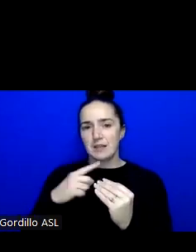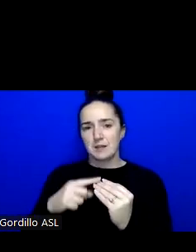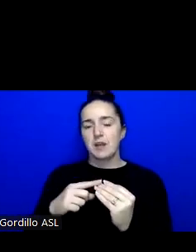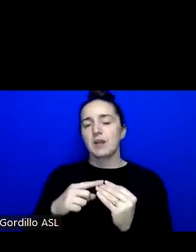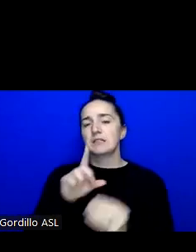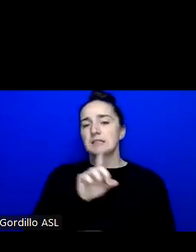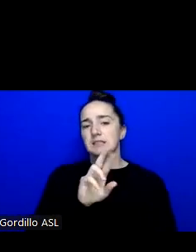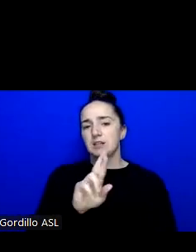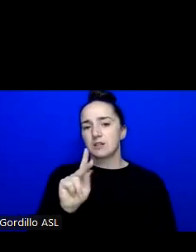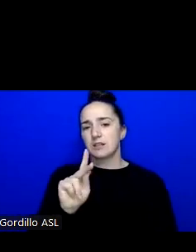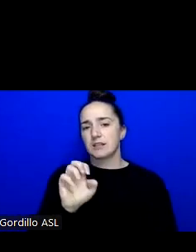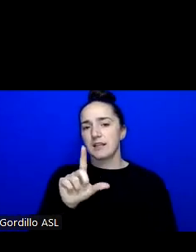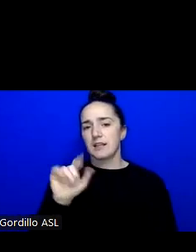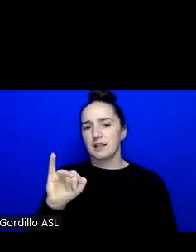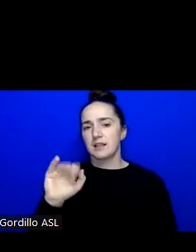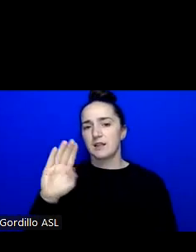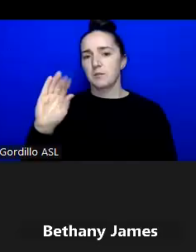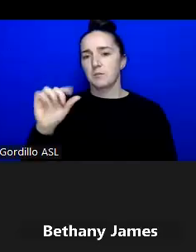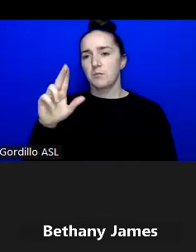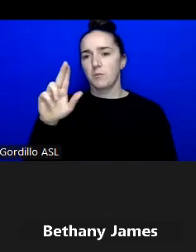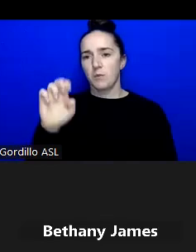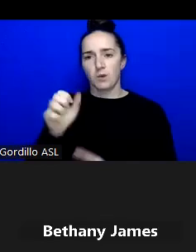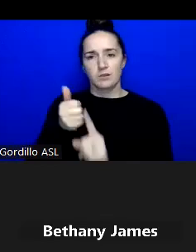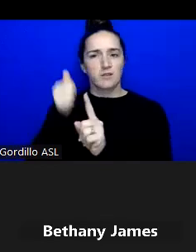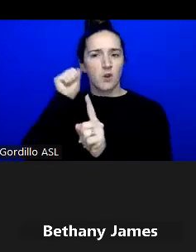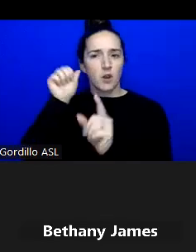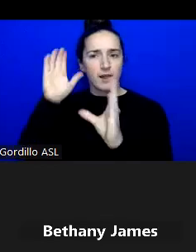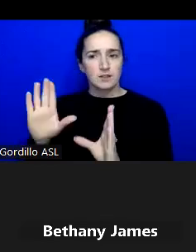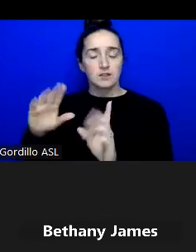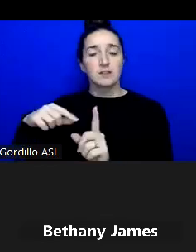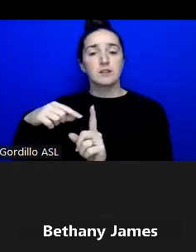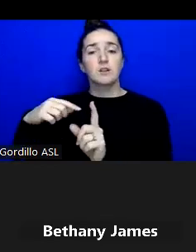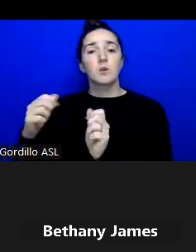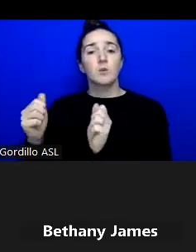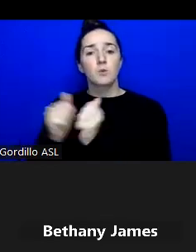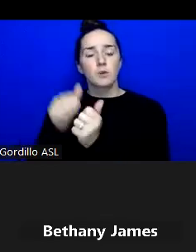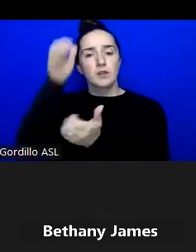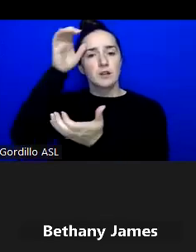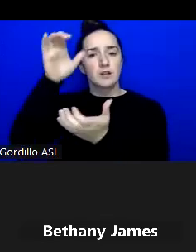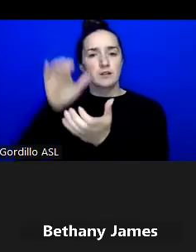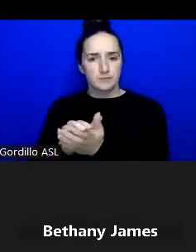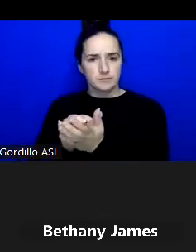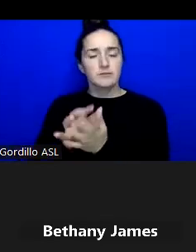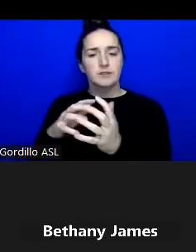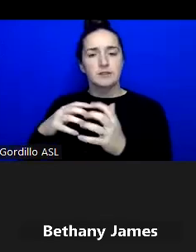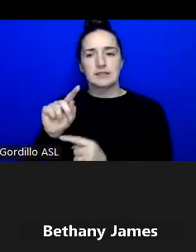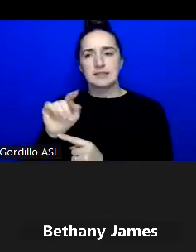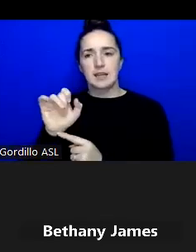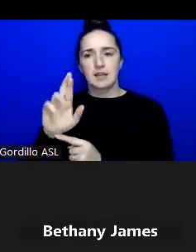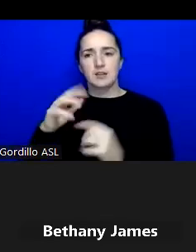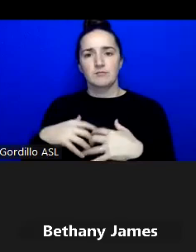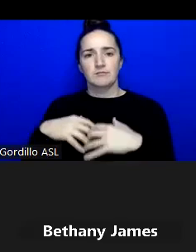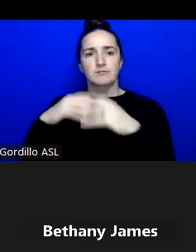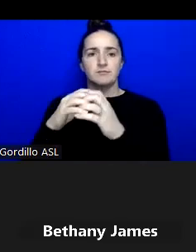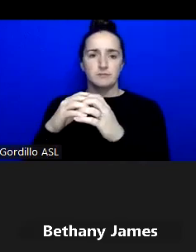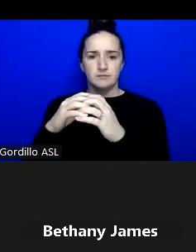Bogue, along with her husband, Tyler, co-founded Community Hearing Center in Jackson, Michigan. So after learning